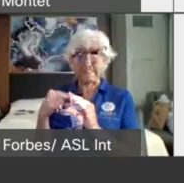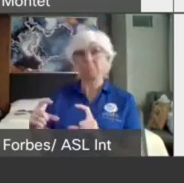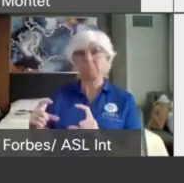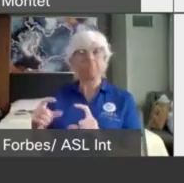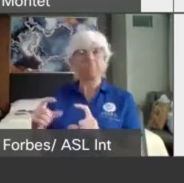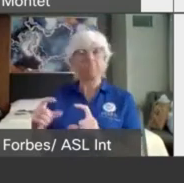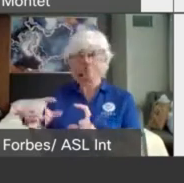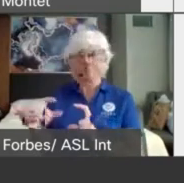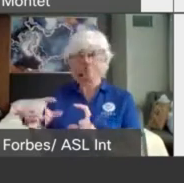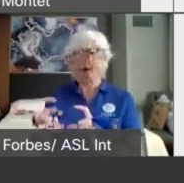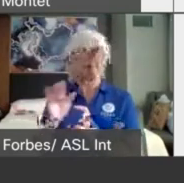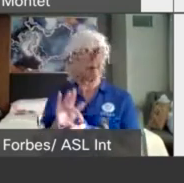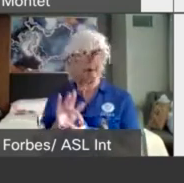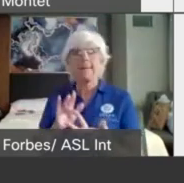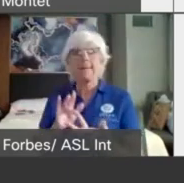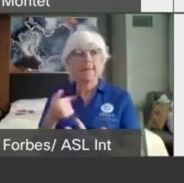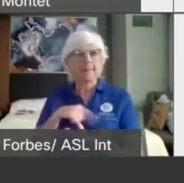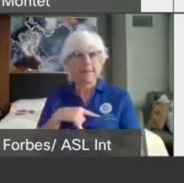questions. What about the,